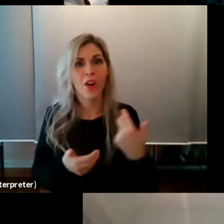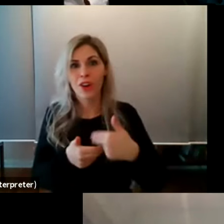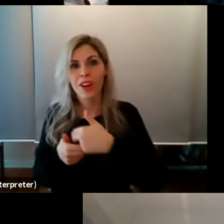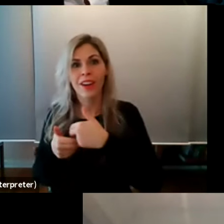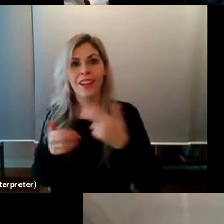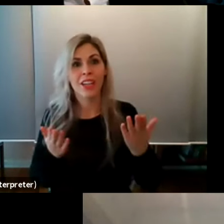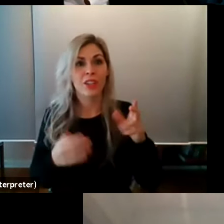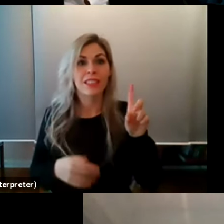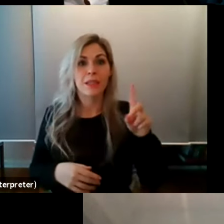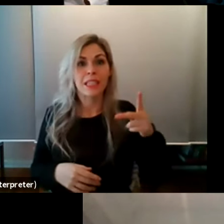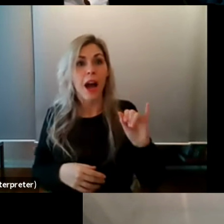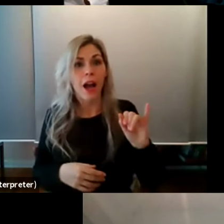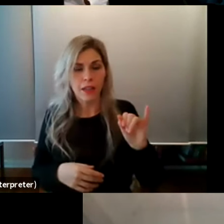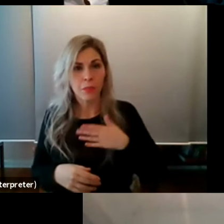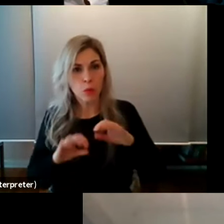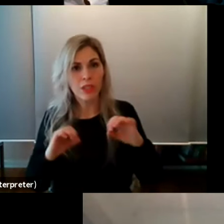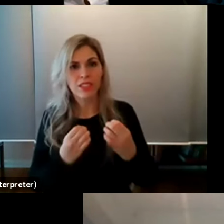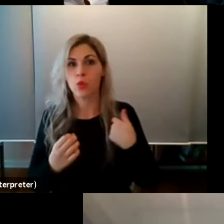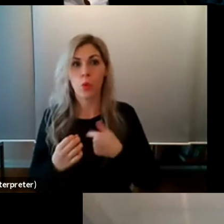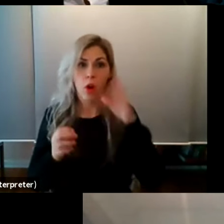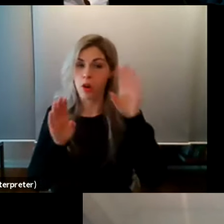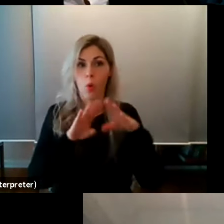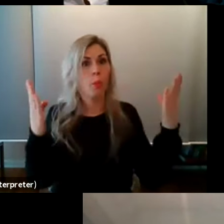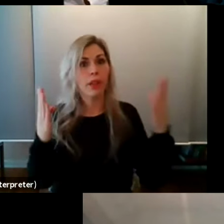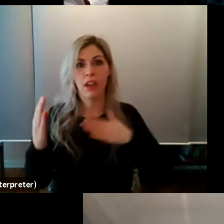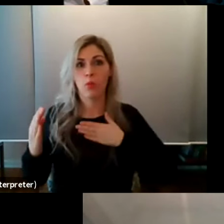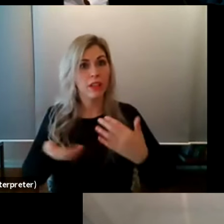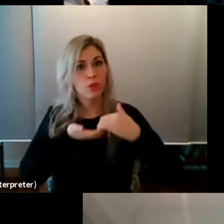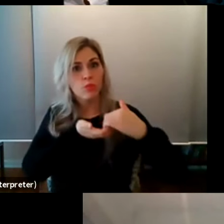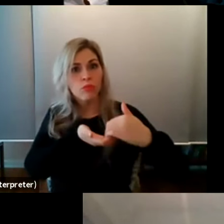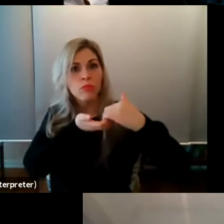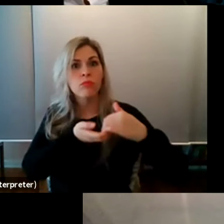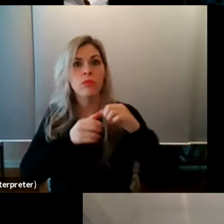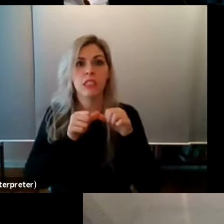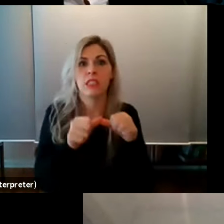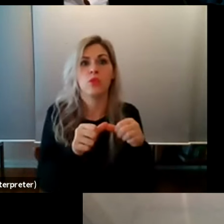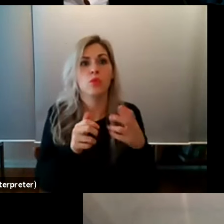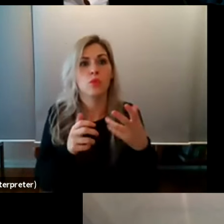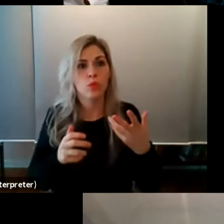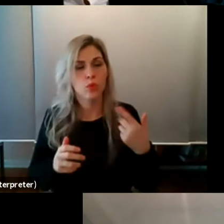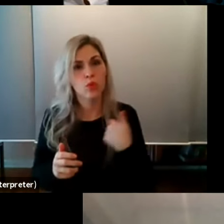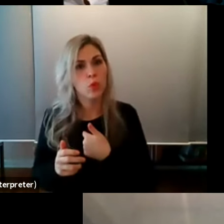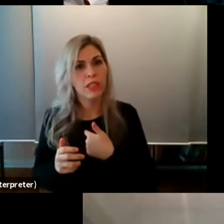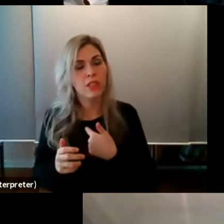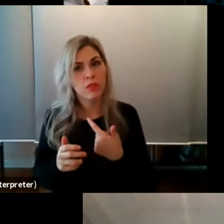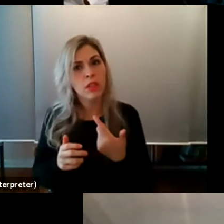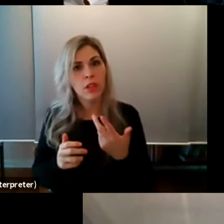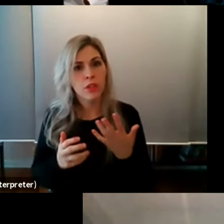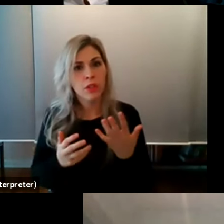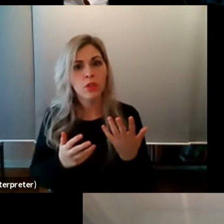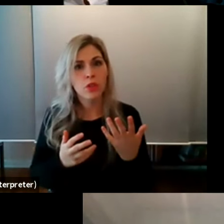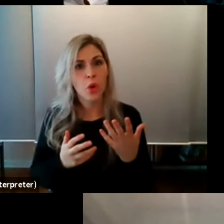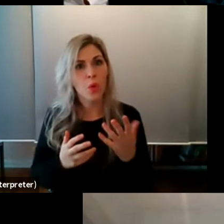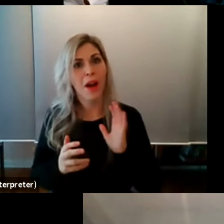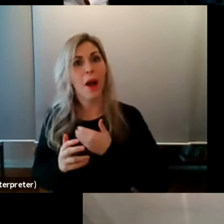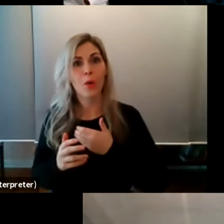DPI, we are open and willing to continue this partnership with you and involve, so we can involve our members